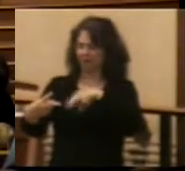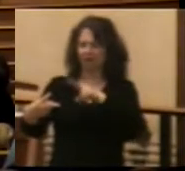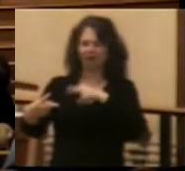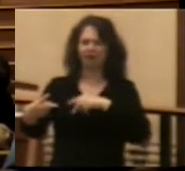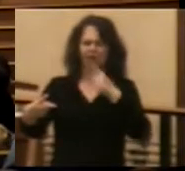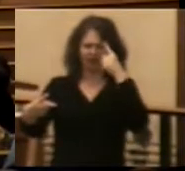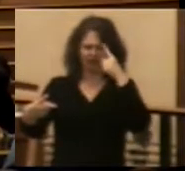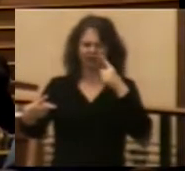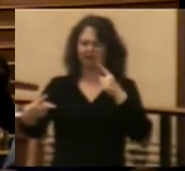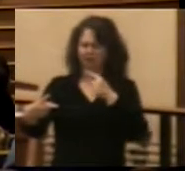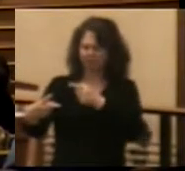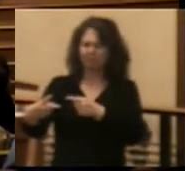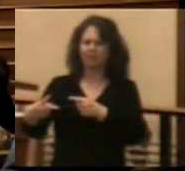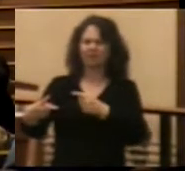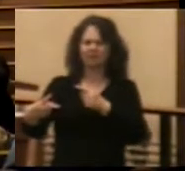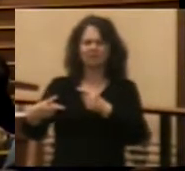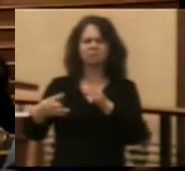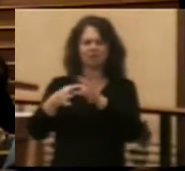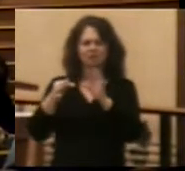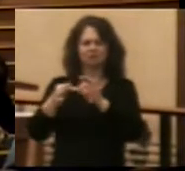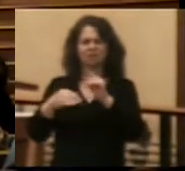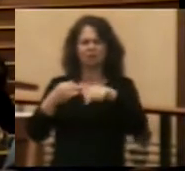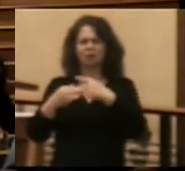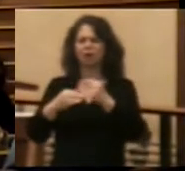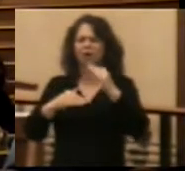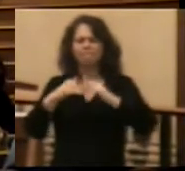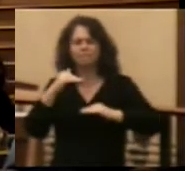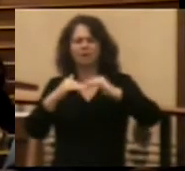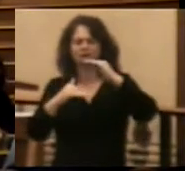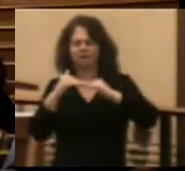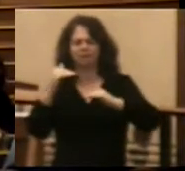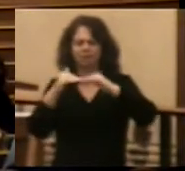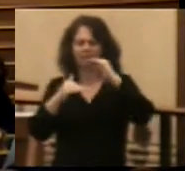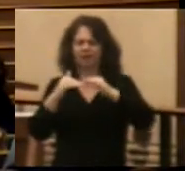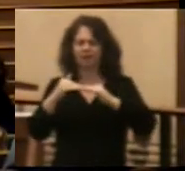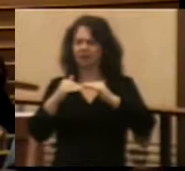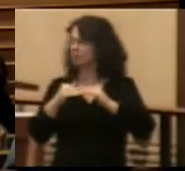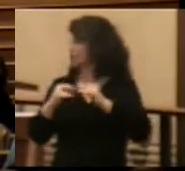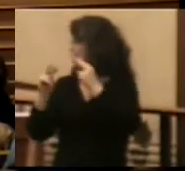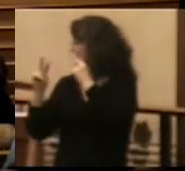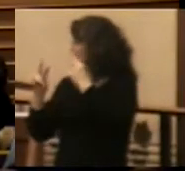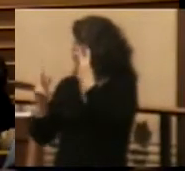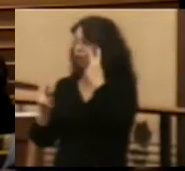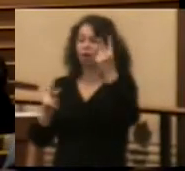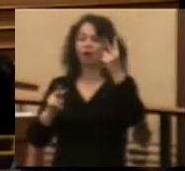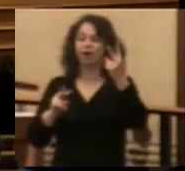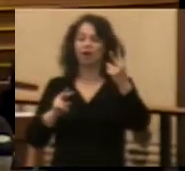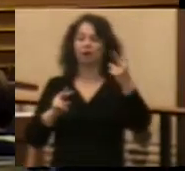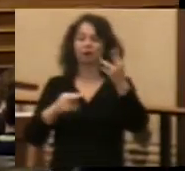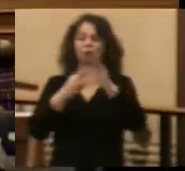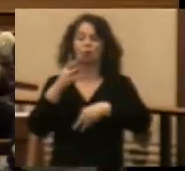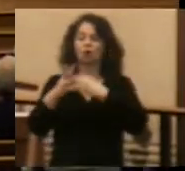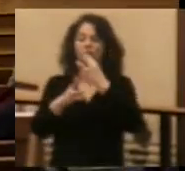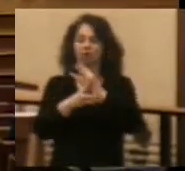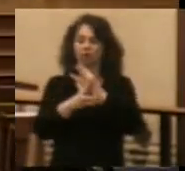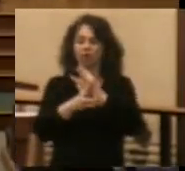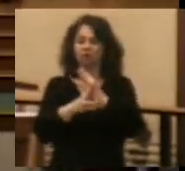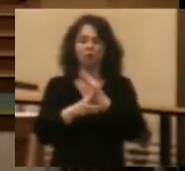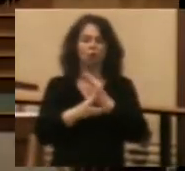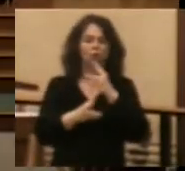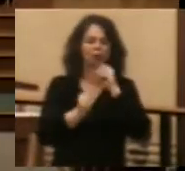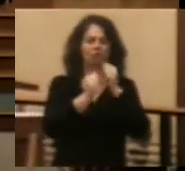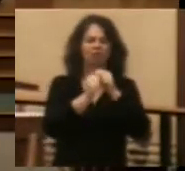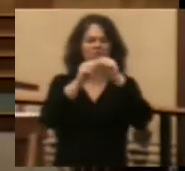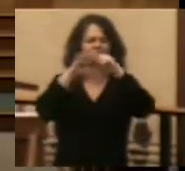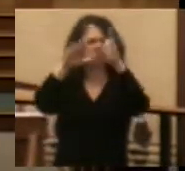It is about building up a new way of looking at the world, leveling those places that are high and